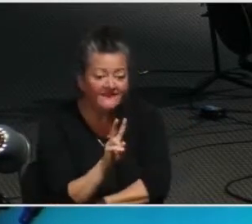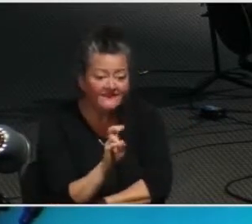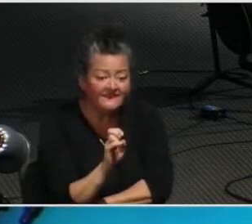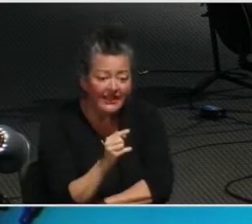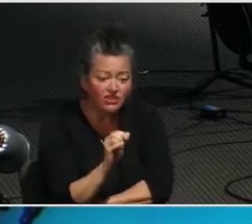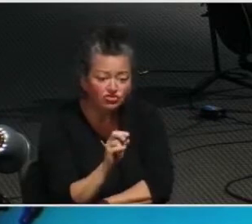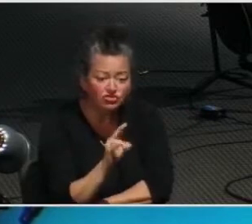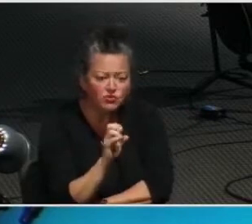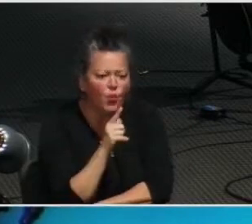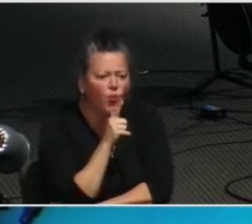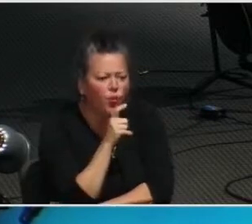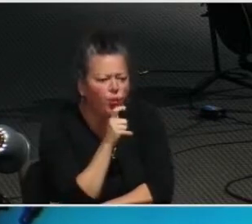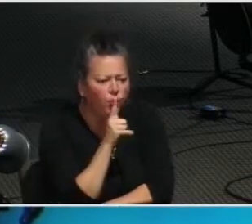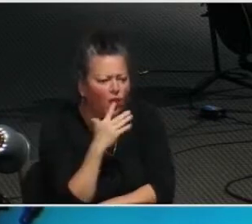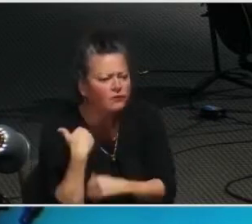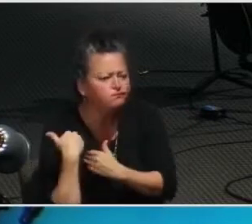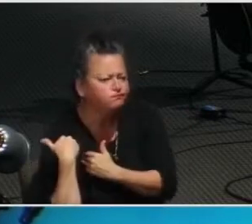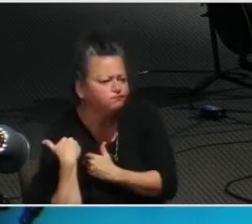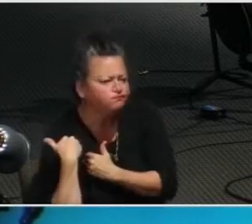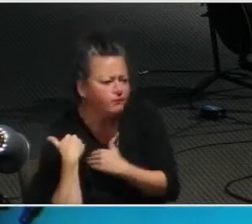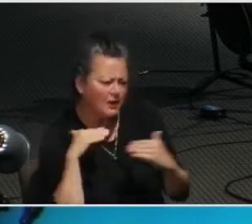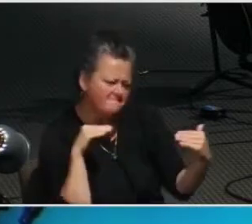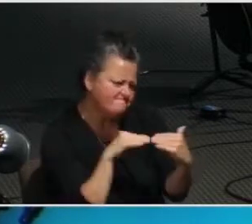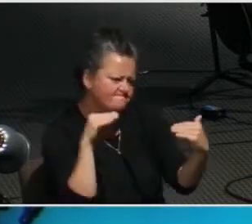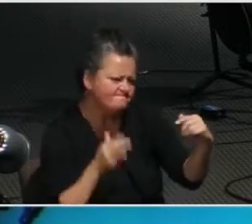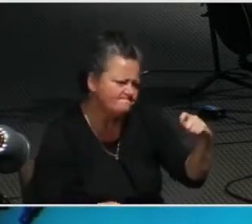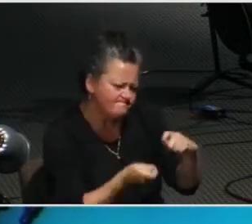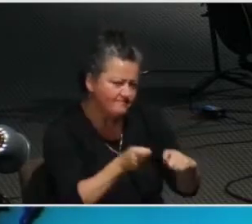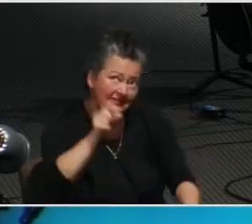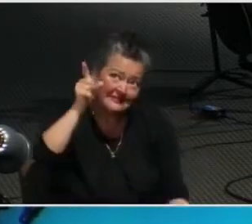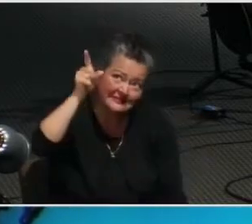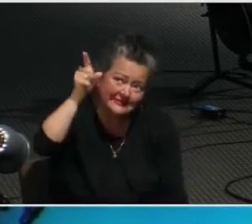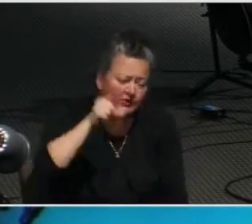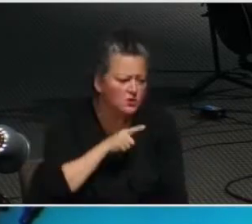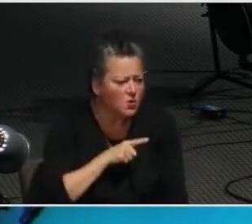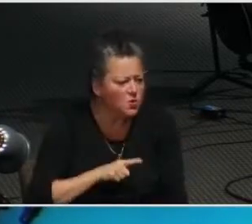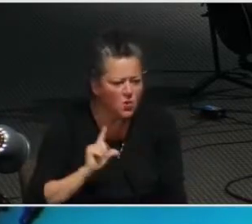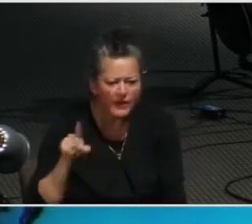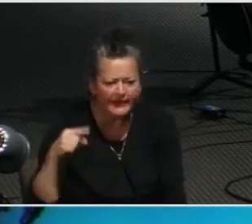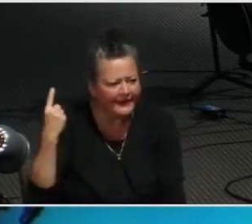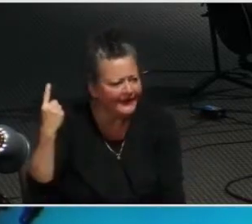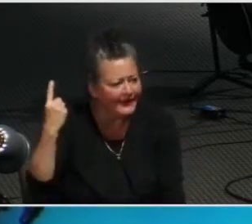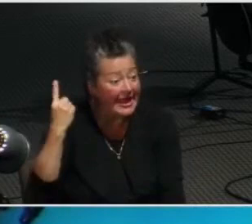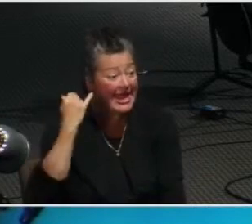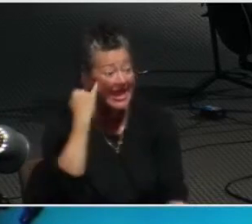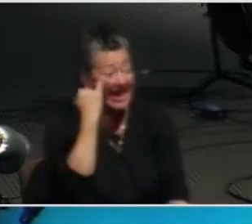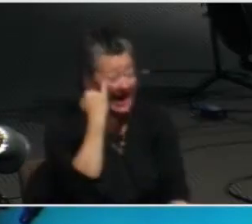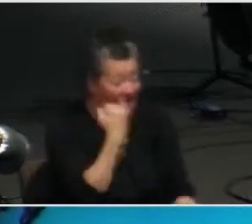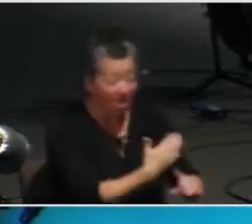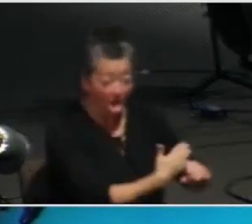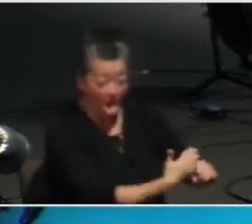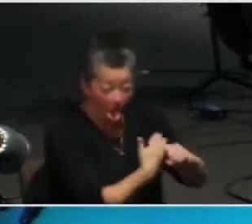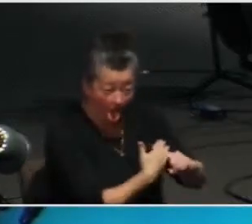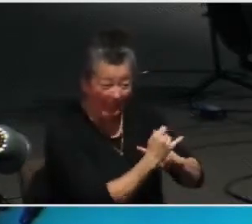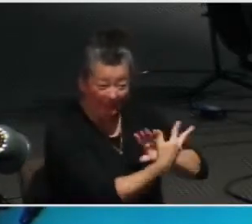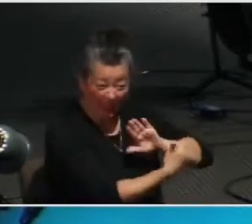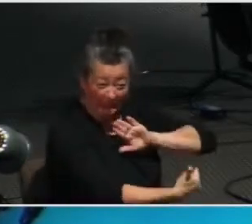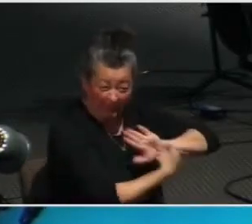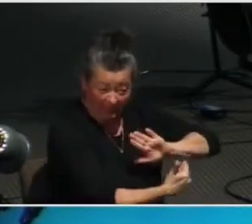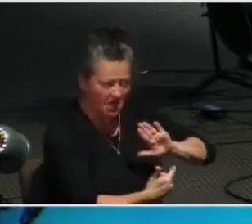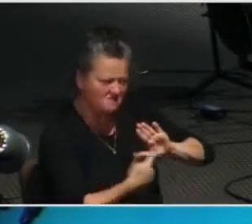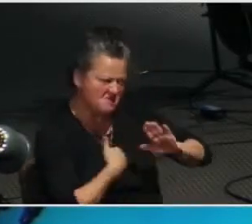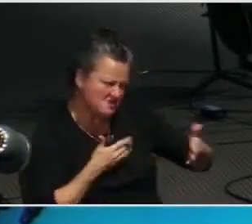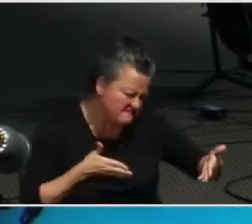mine, I will repay, says the Lord. So if we're oppressed or wronged, we don't take vengeance because it